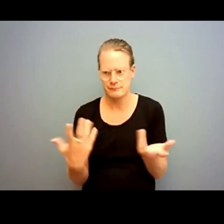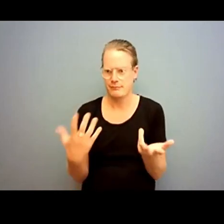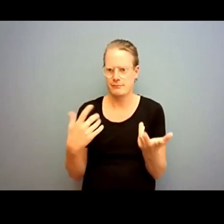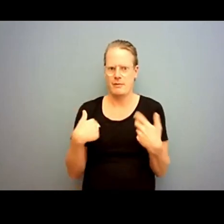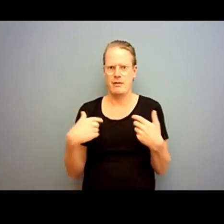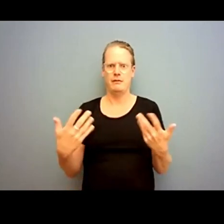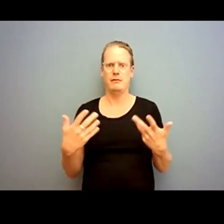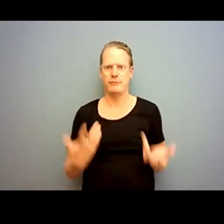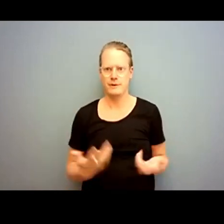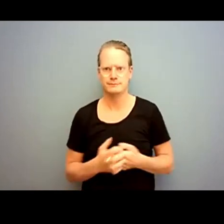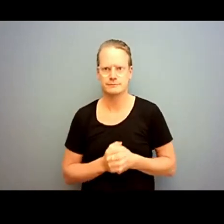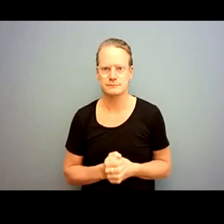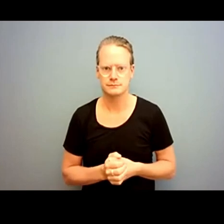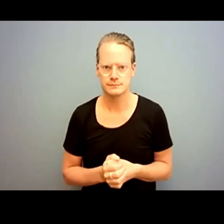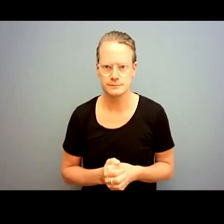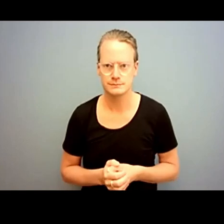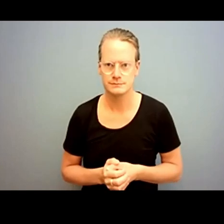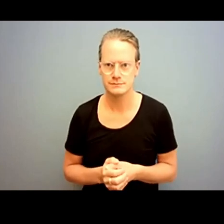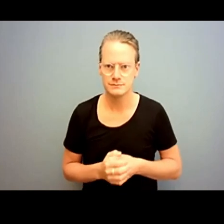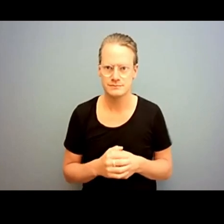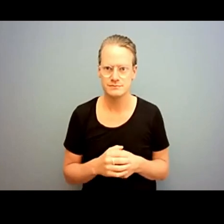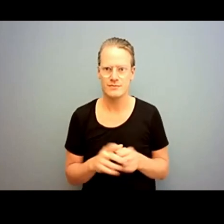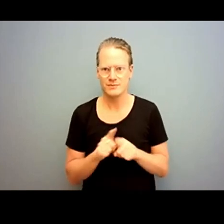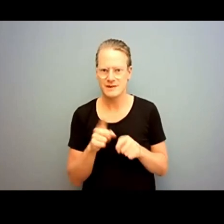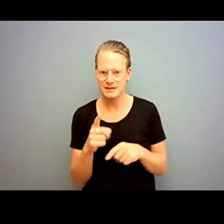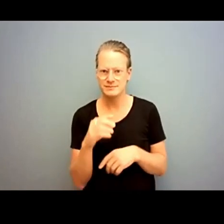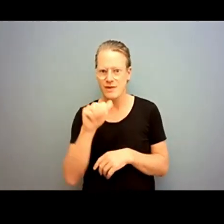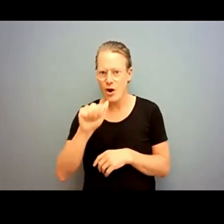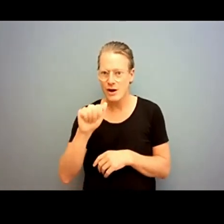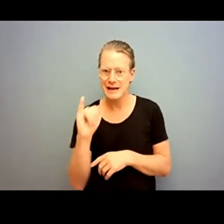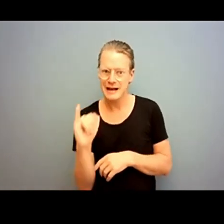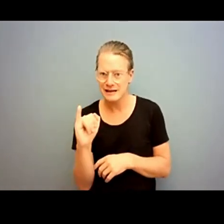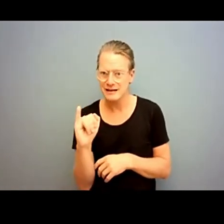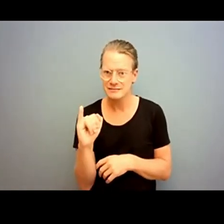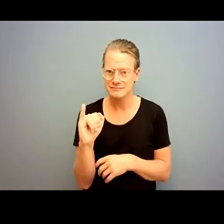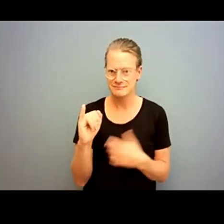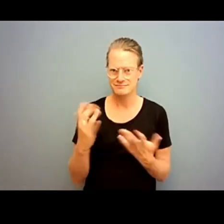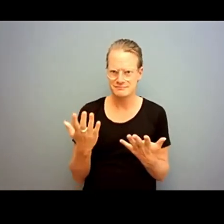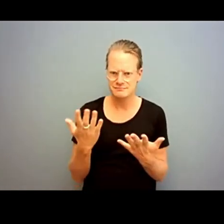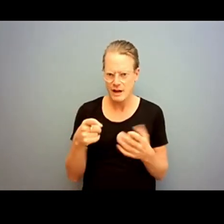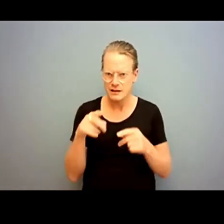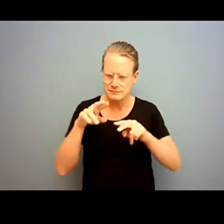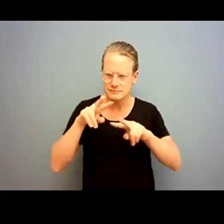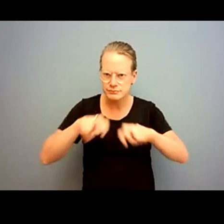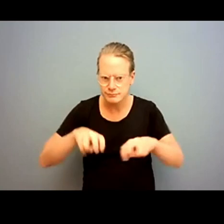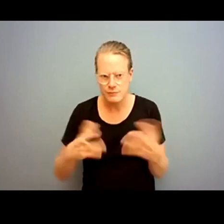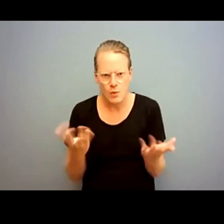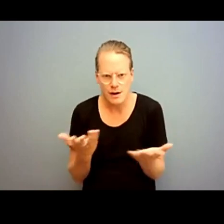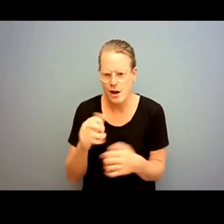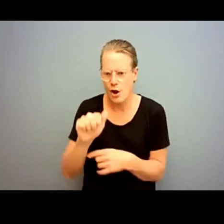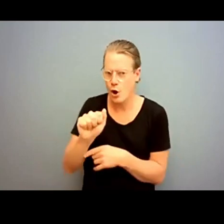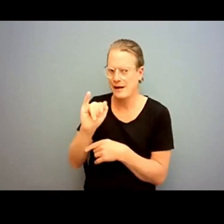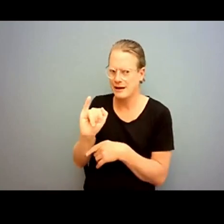being. And hopefully shortly after that, we will commence work on the rights of Indigenous persons with